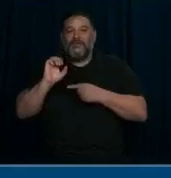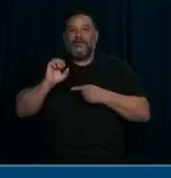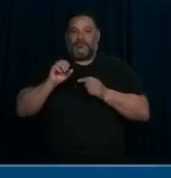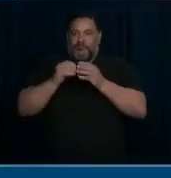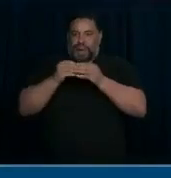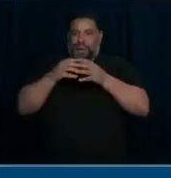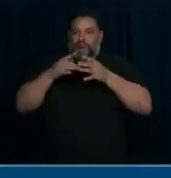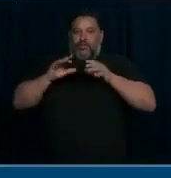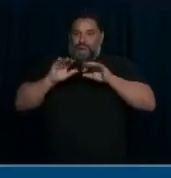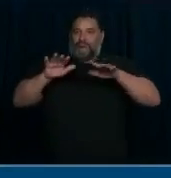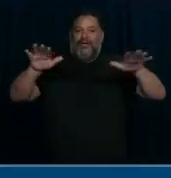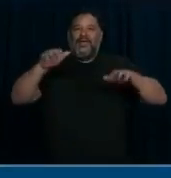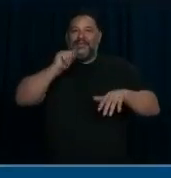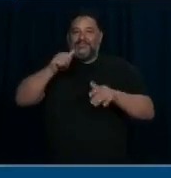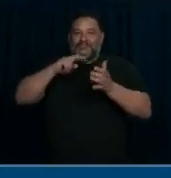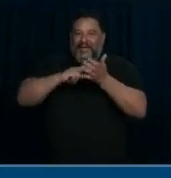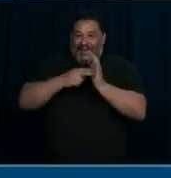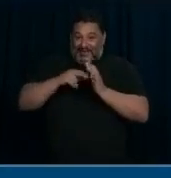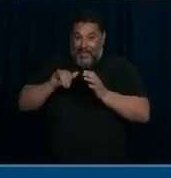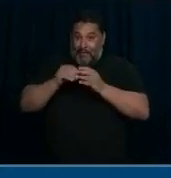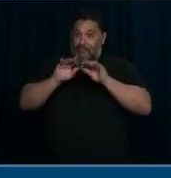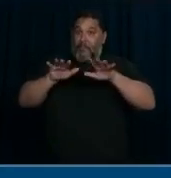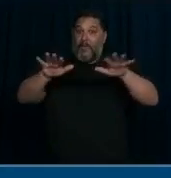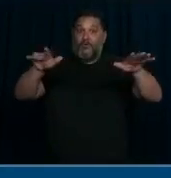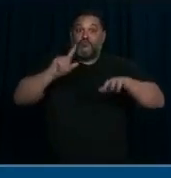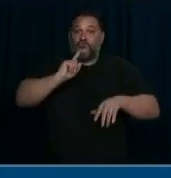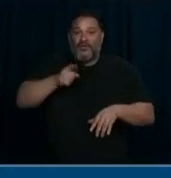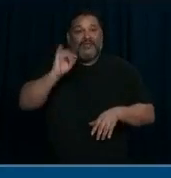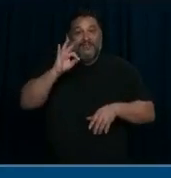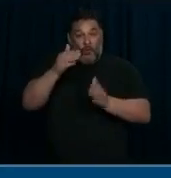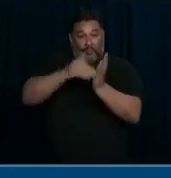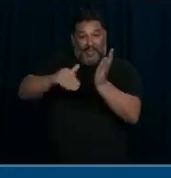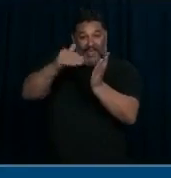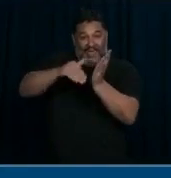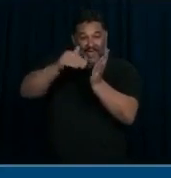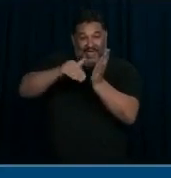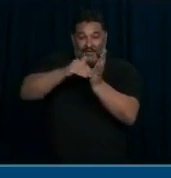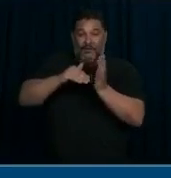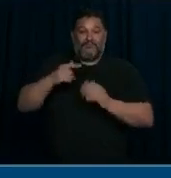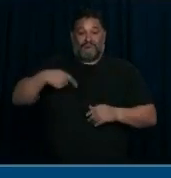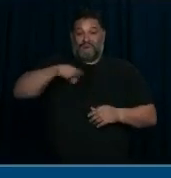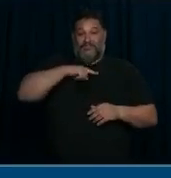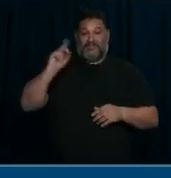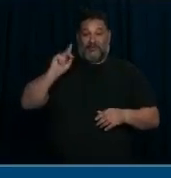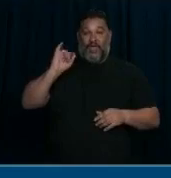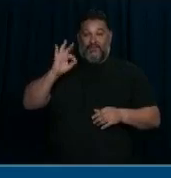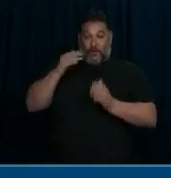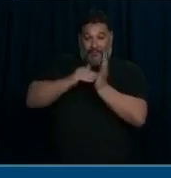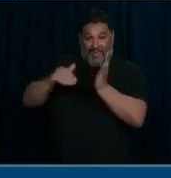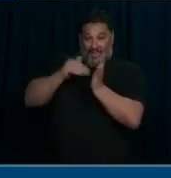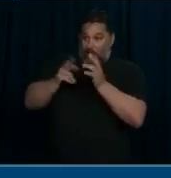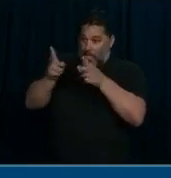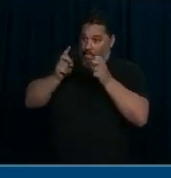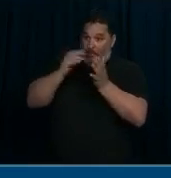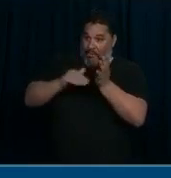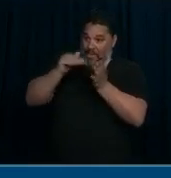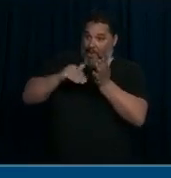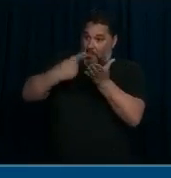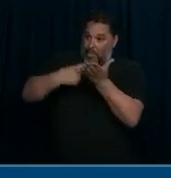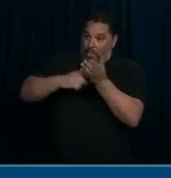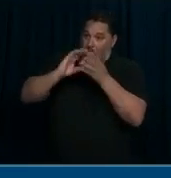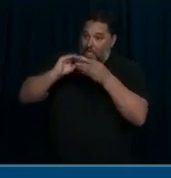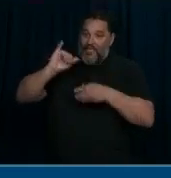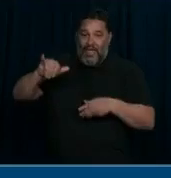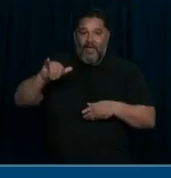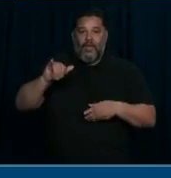falsely, though? Okay. right? And if we repeat it enough times, Democrats, if we repeat it enough times, all we're doing is